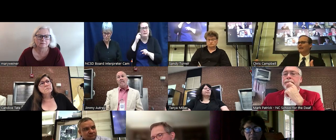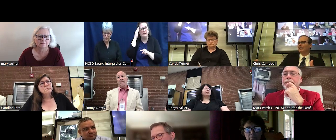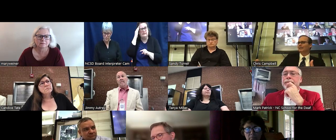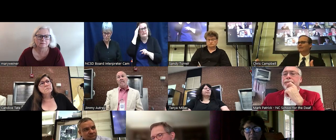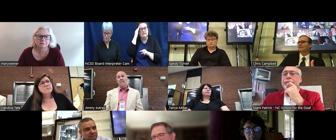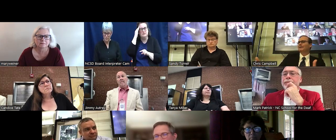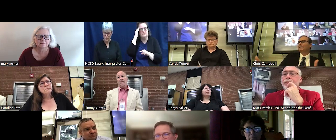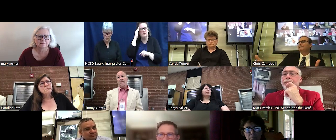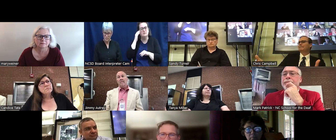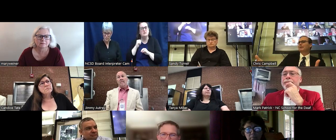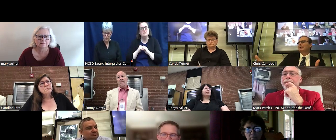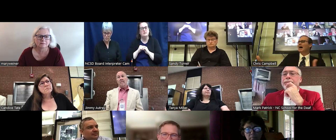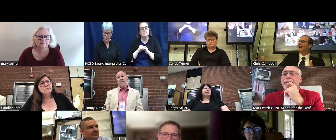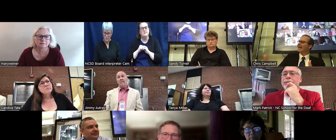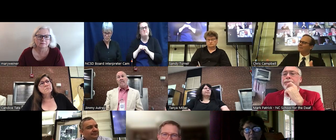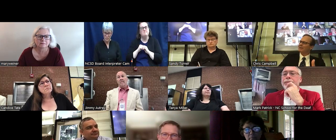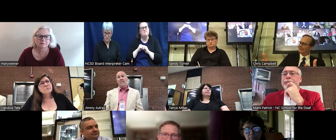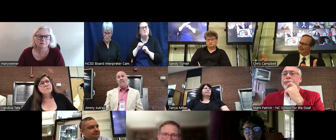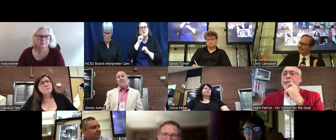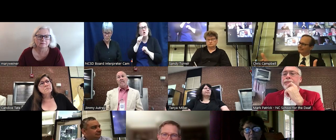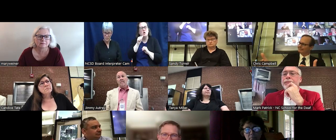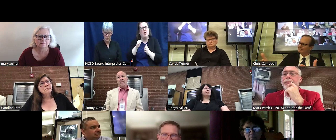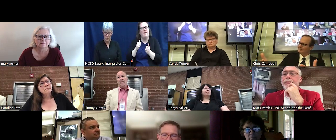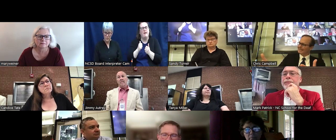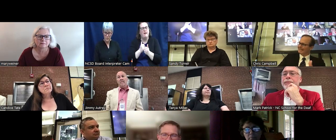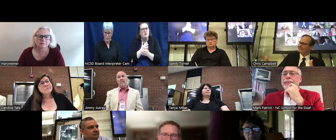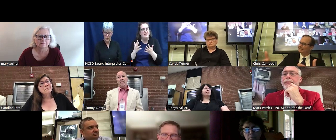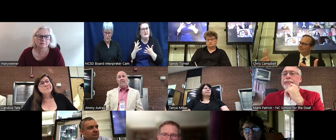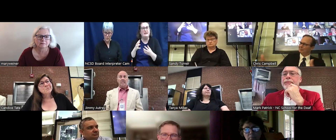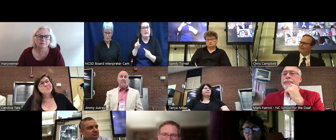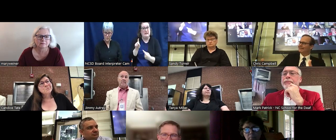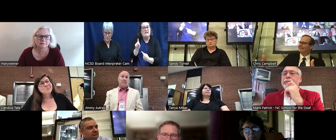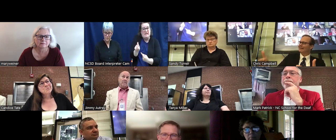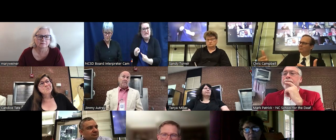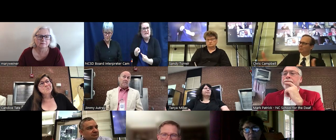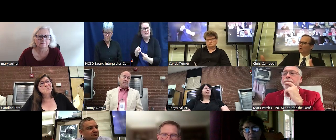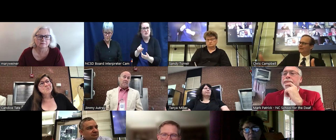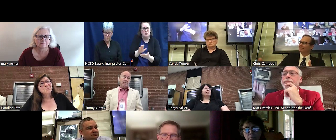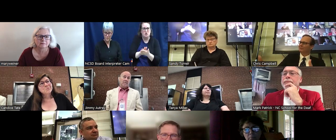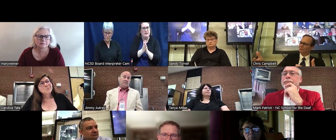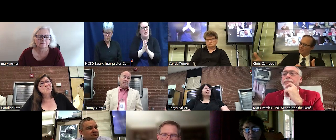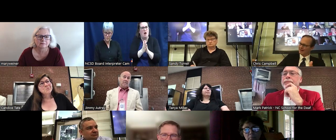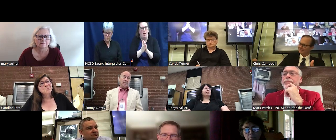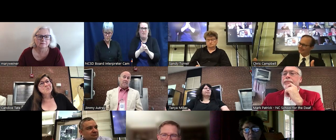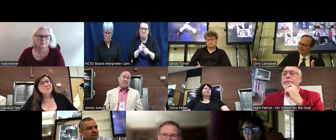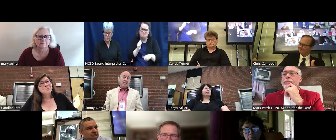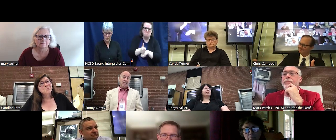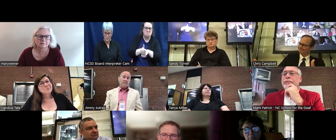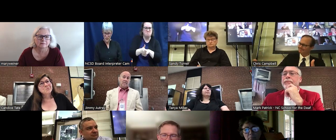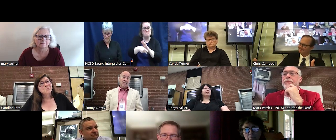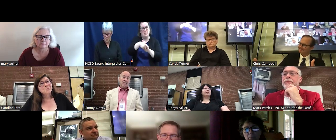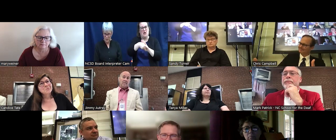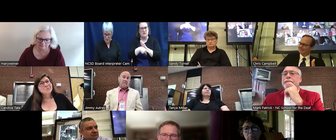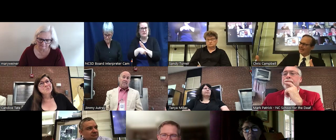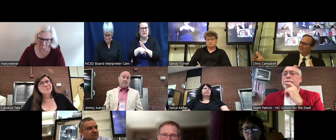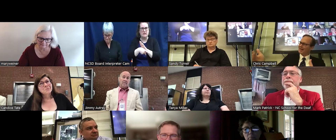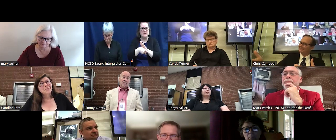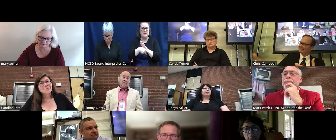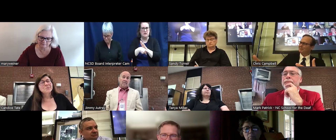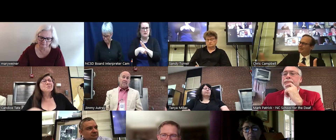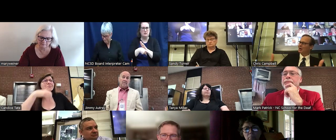that is not everything needs to be in a board level policy.